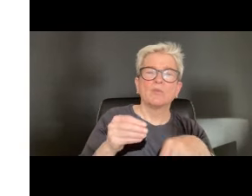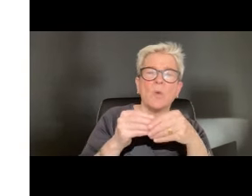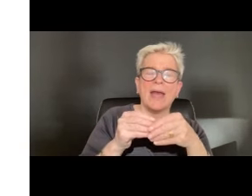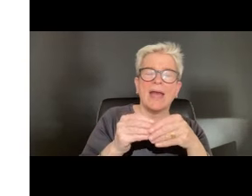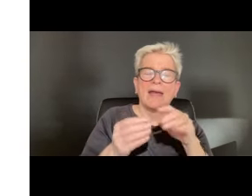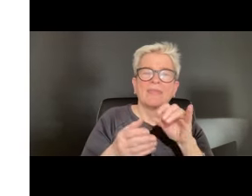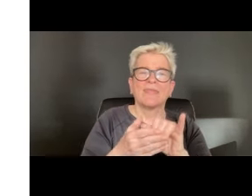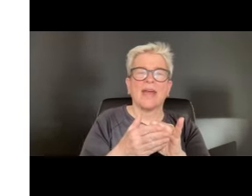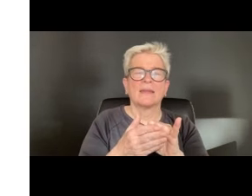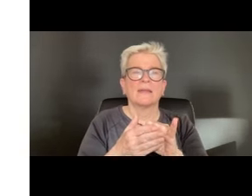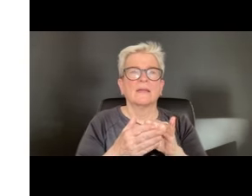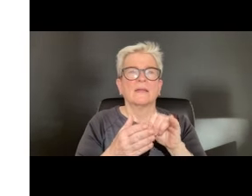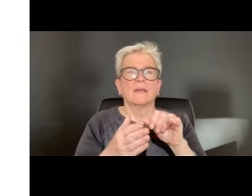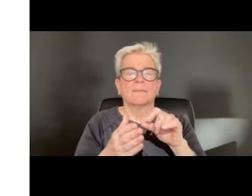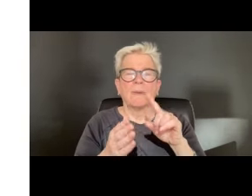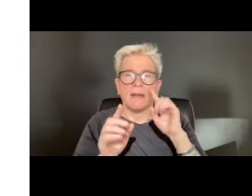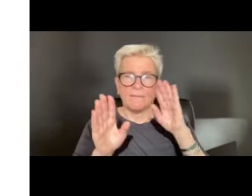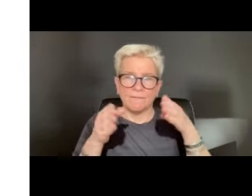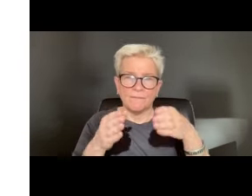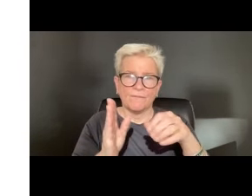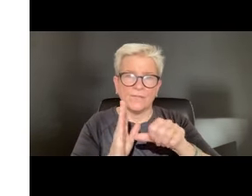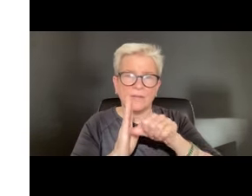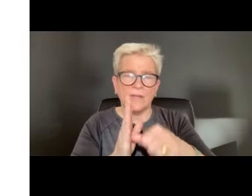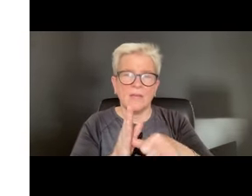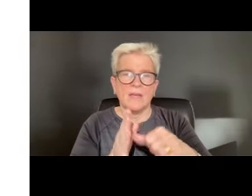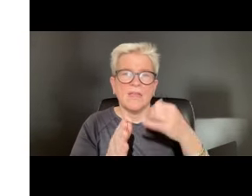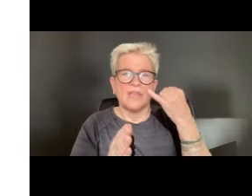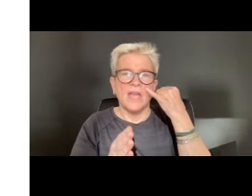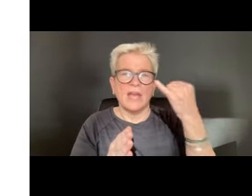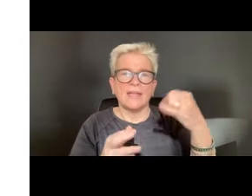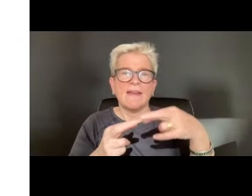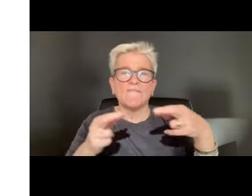the concept of a regional center is also